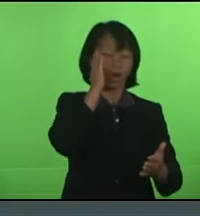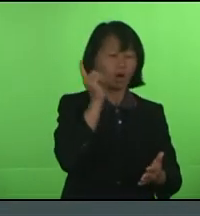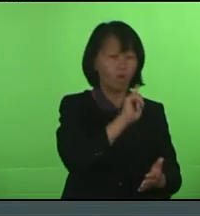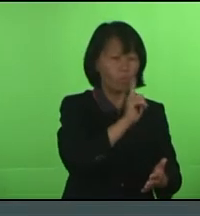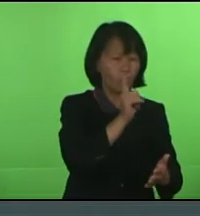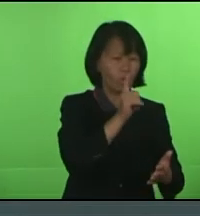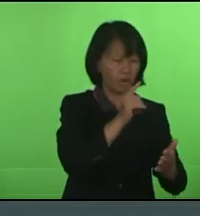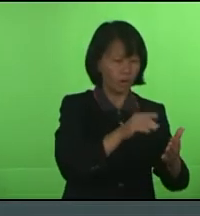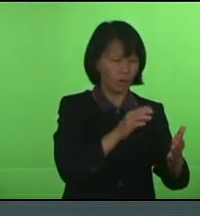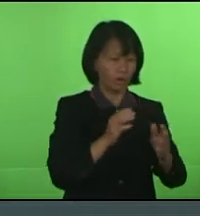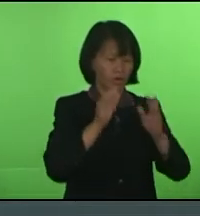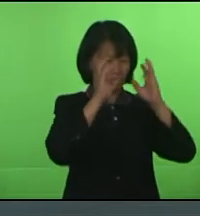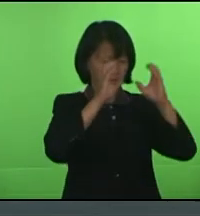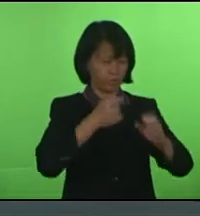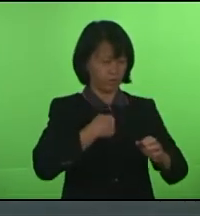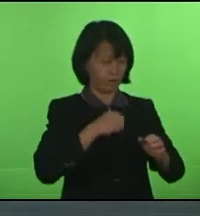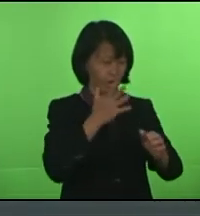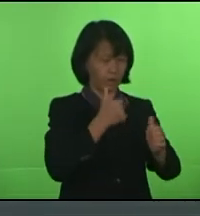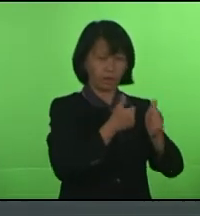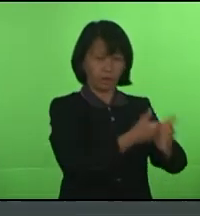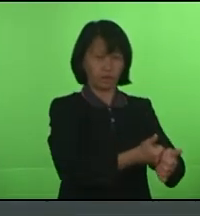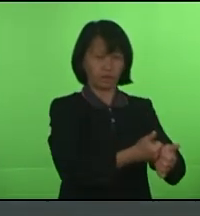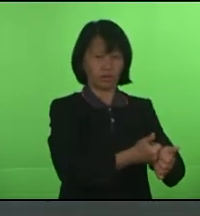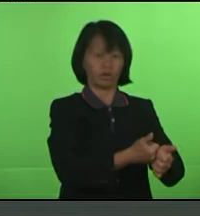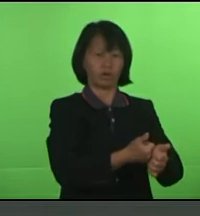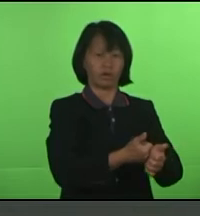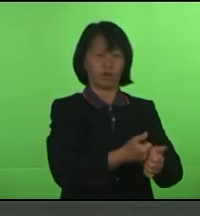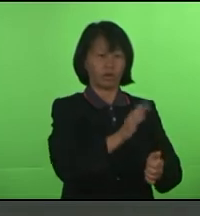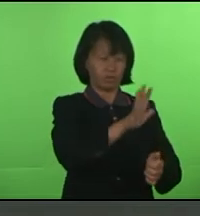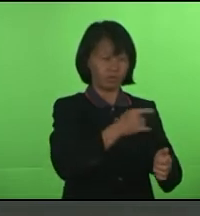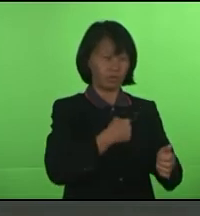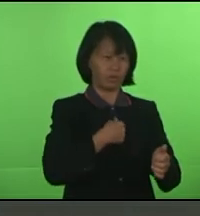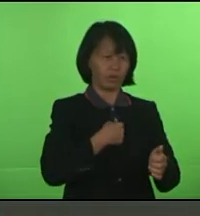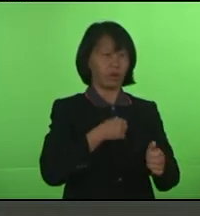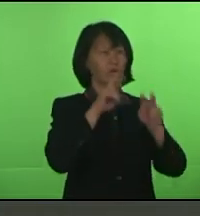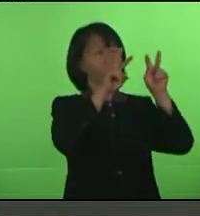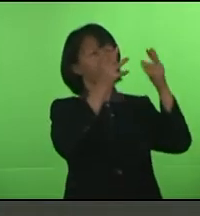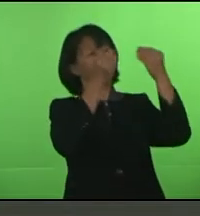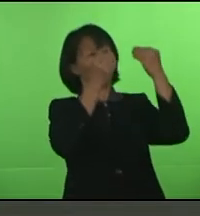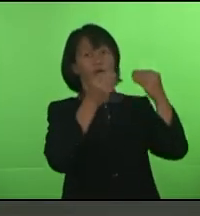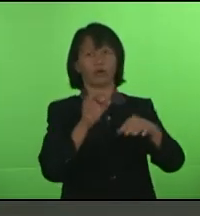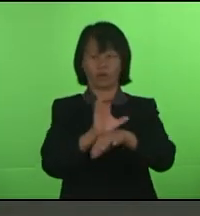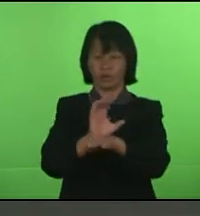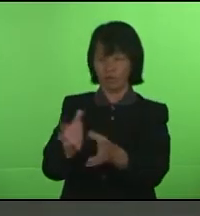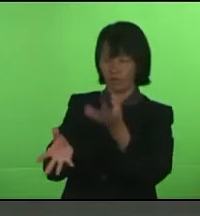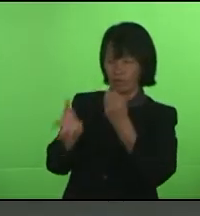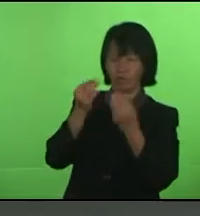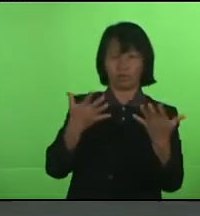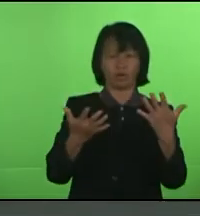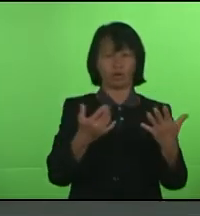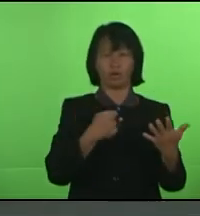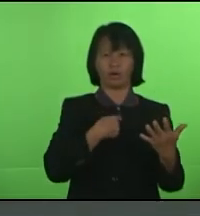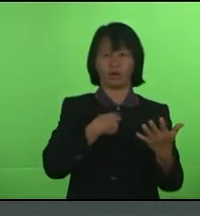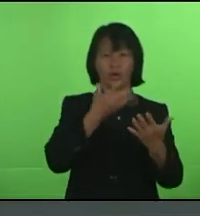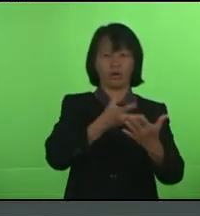which learning style you are at. Are you a visual learner? Are you a verbal learner? Are you the sensing,